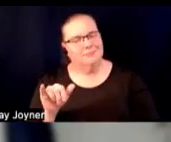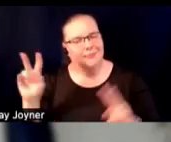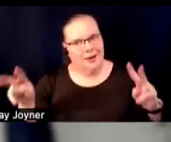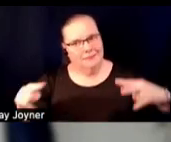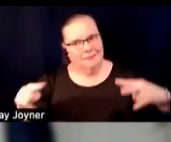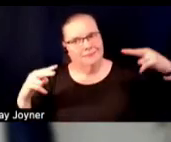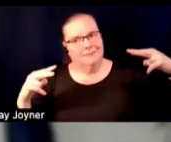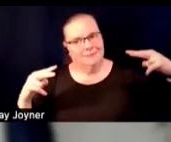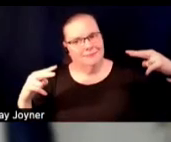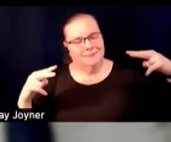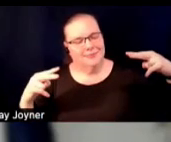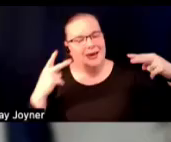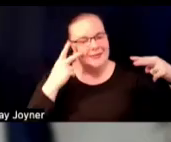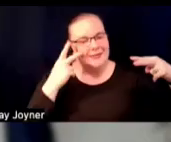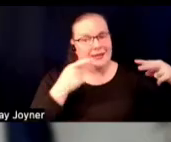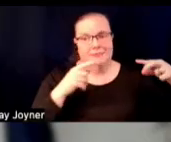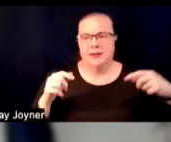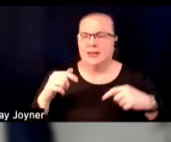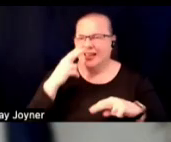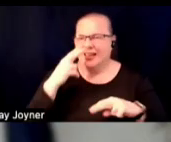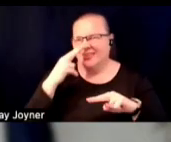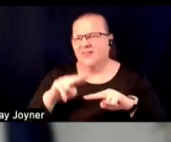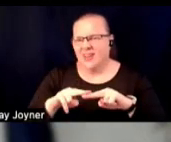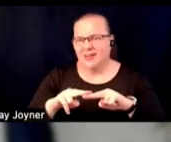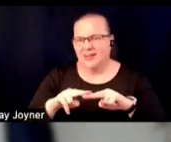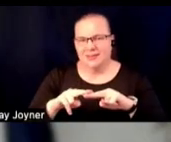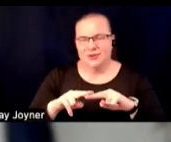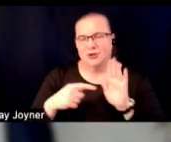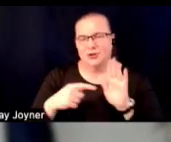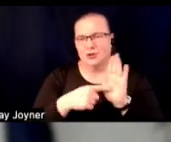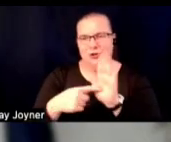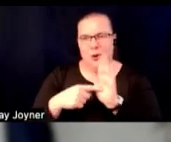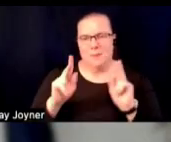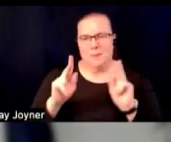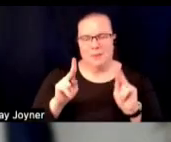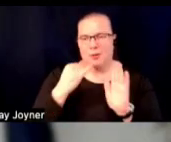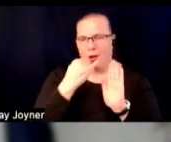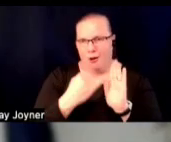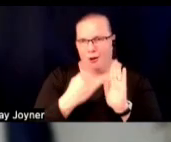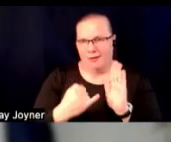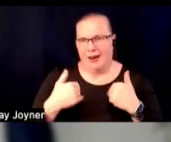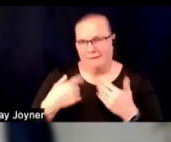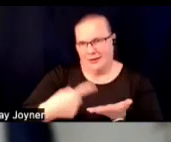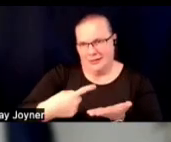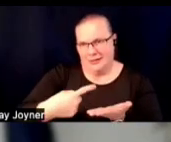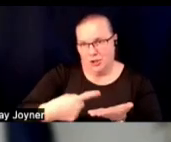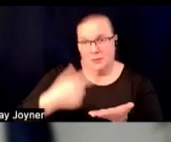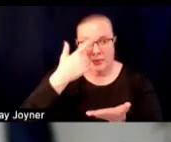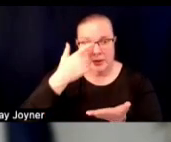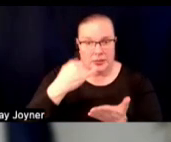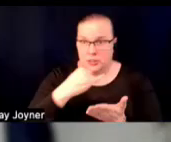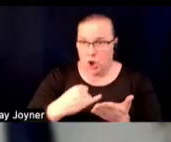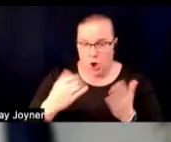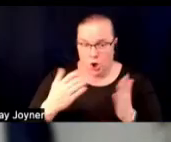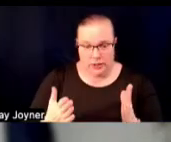I didn't register that. This is why it's always so fun mm. to show people art and have discussions about it. Because even as the artist, people